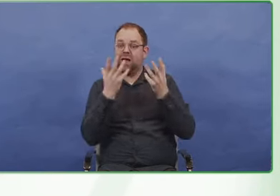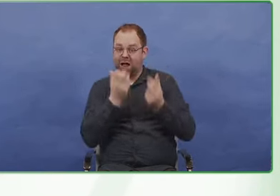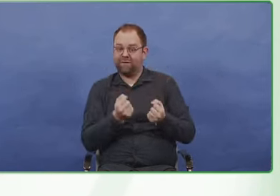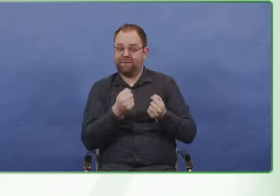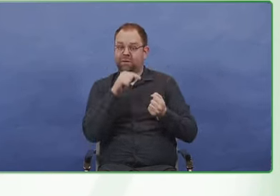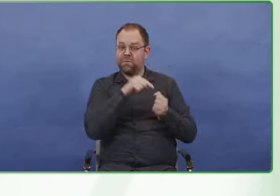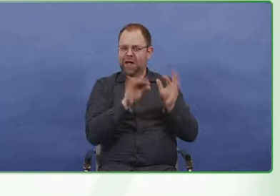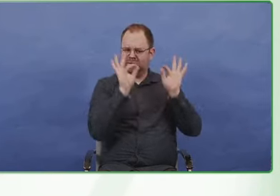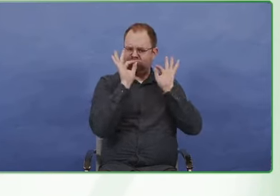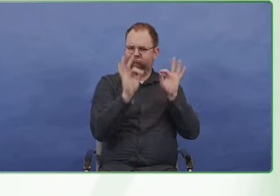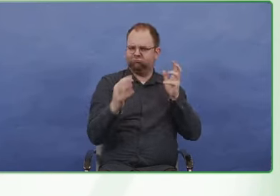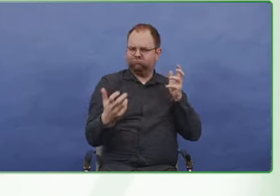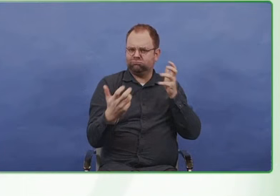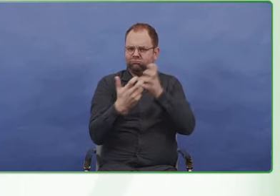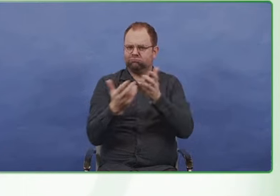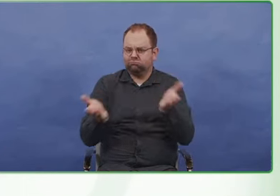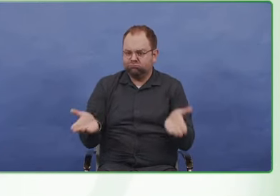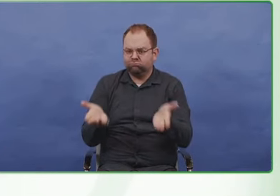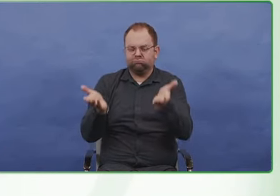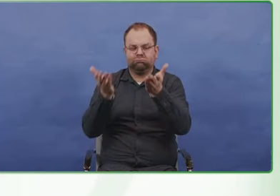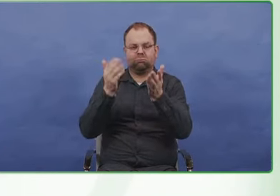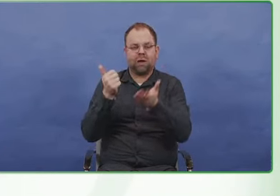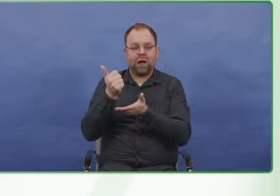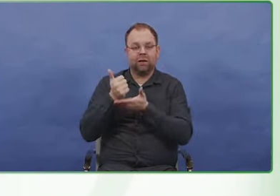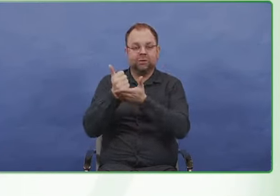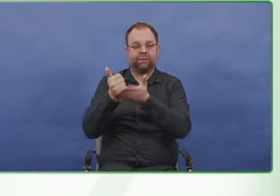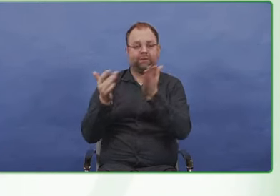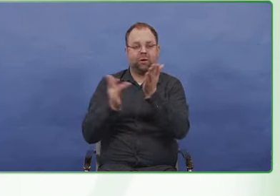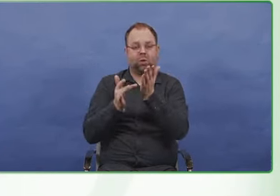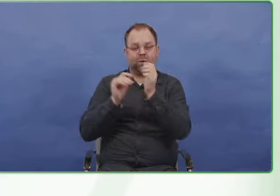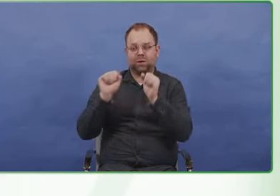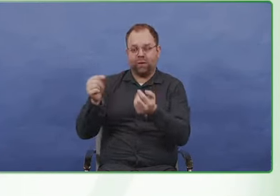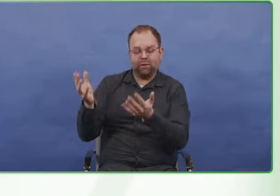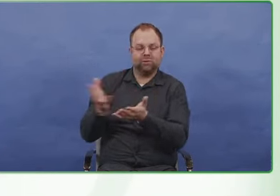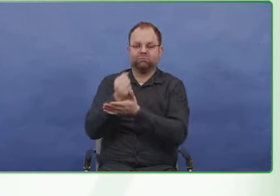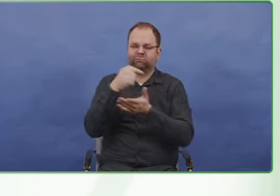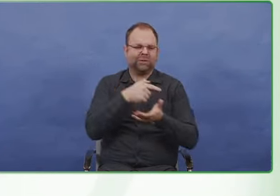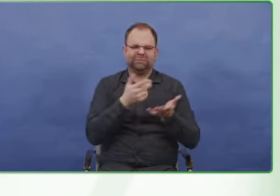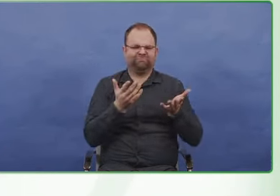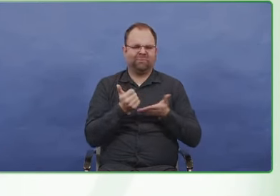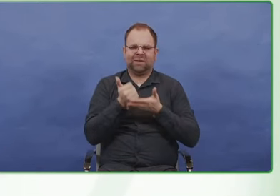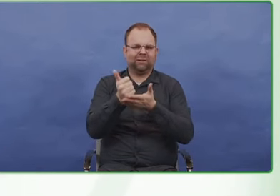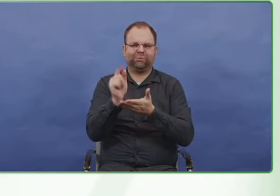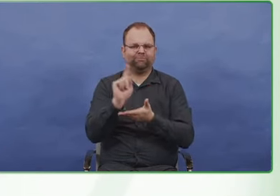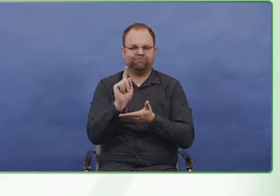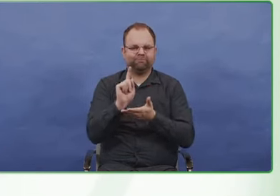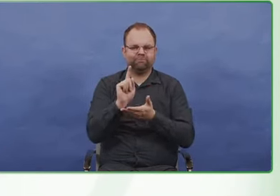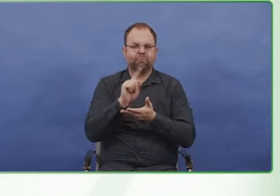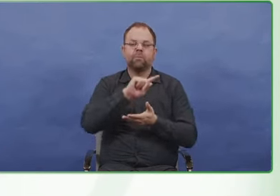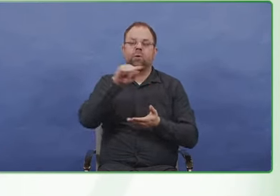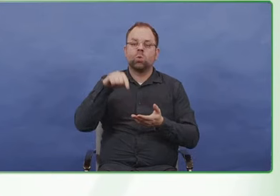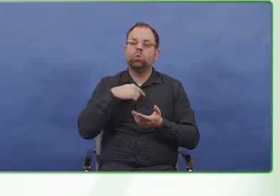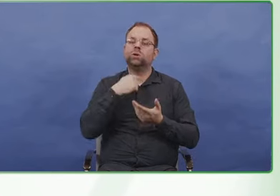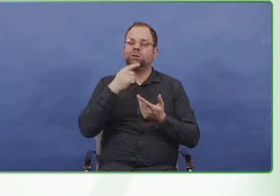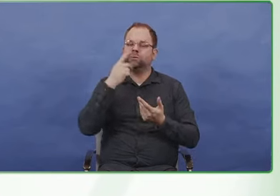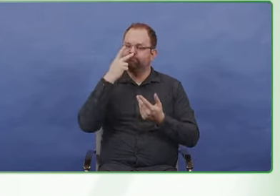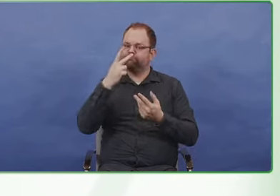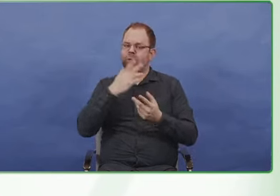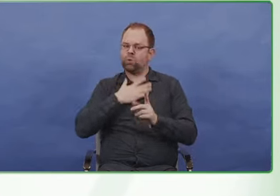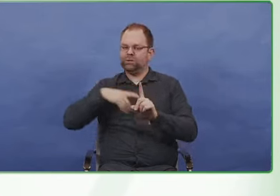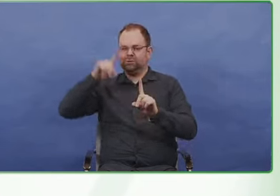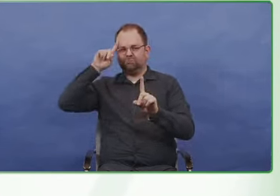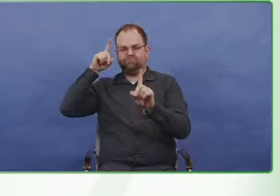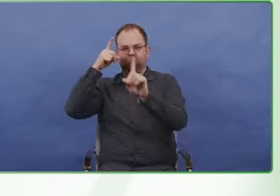limited funding at all levels. You know that the developing countries are not focusing on major investments. This is